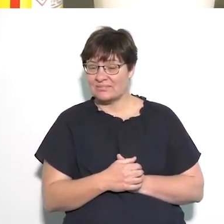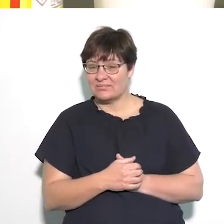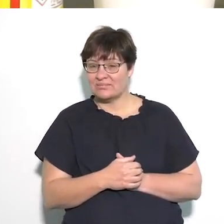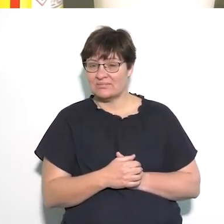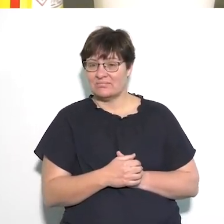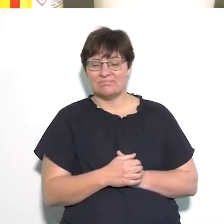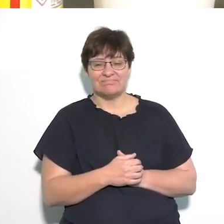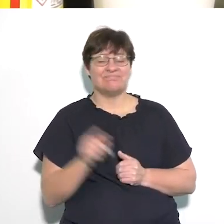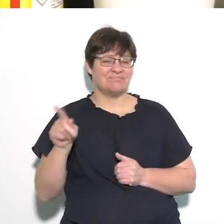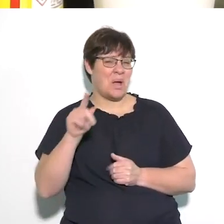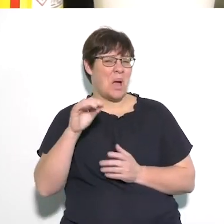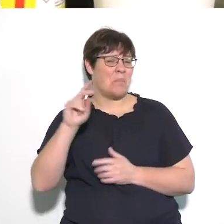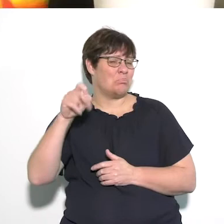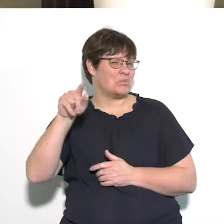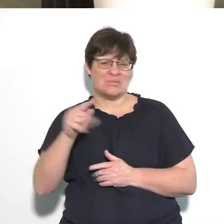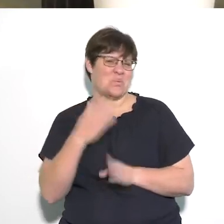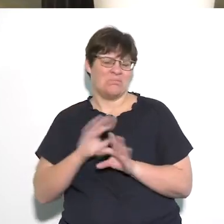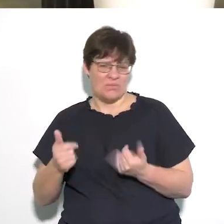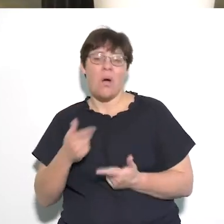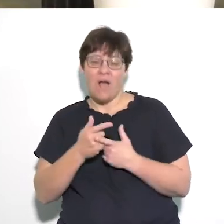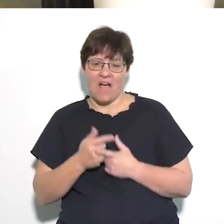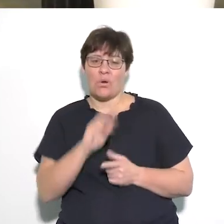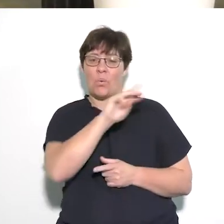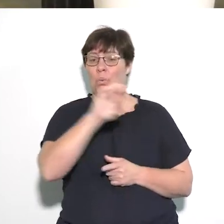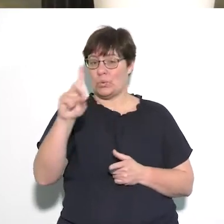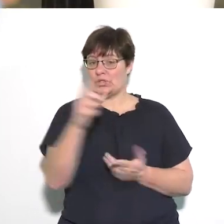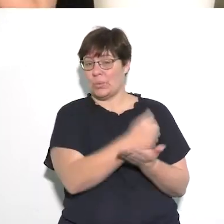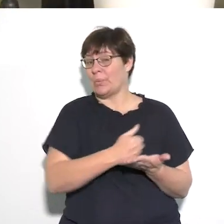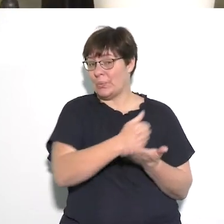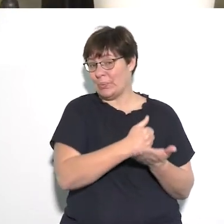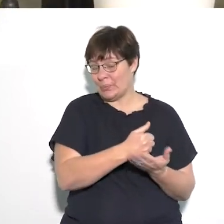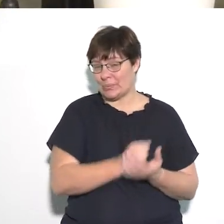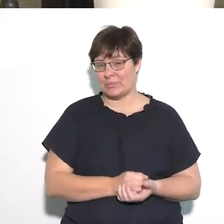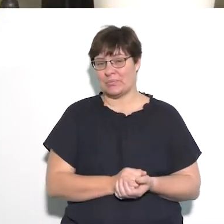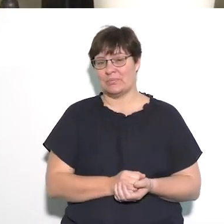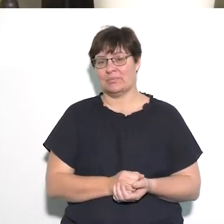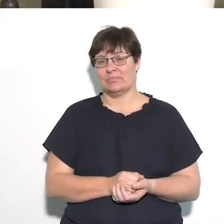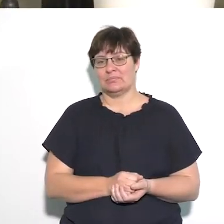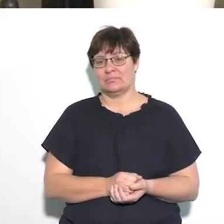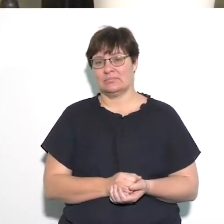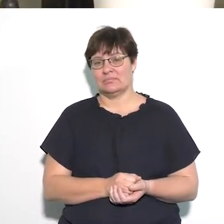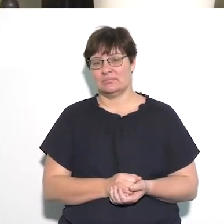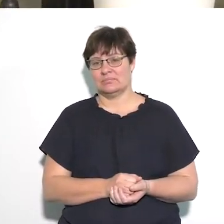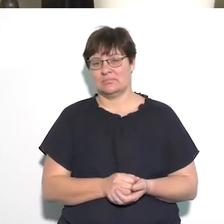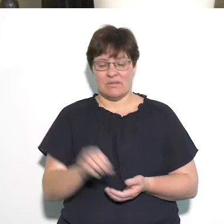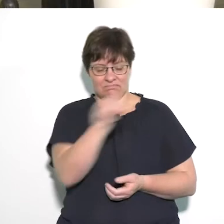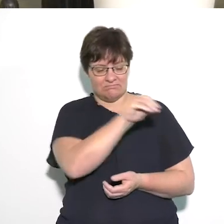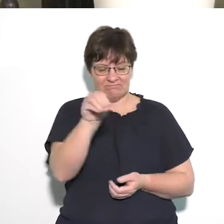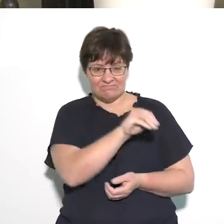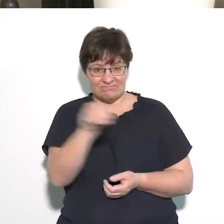the Pritt glue doesn't work so well to stick down seeds, so we're going to use some wood glue in the middle, just few